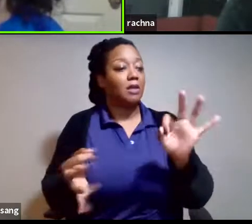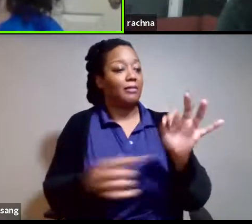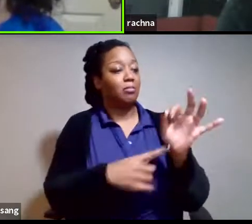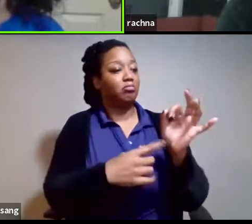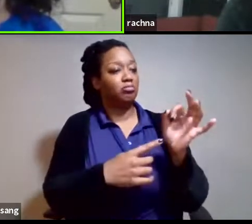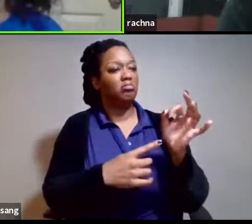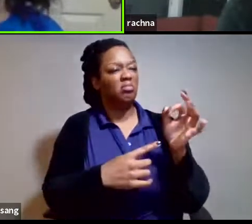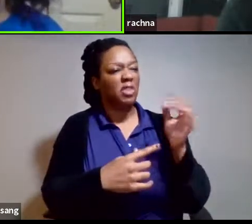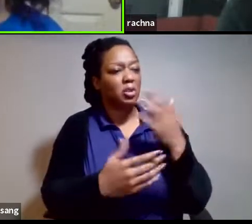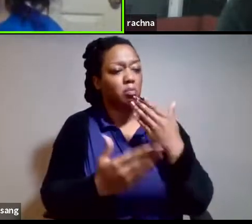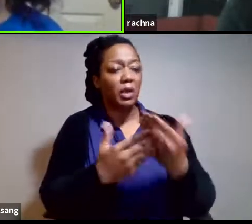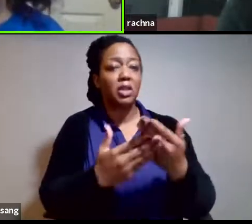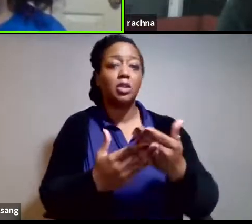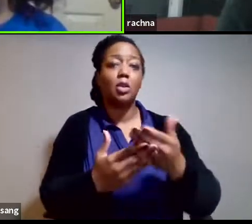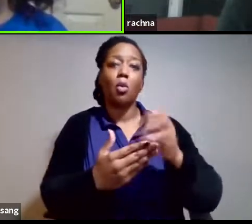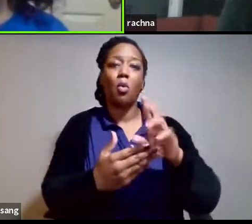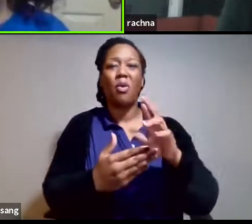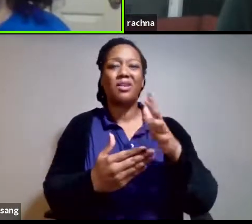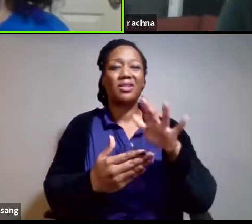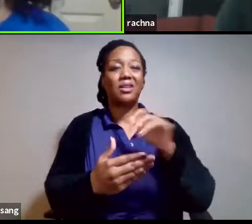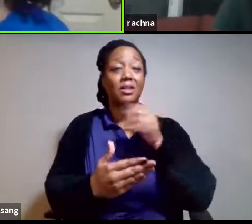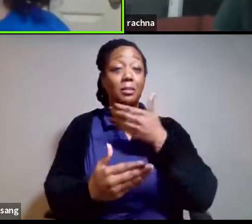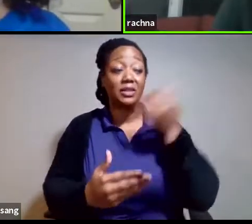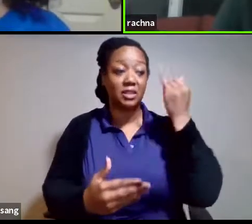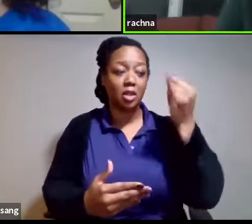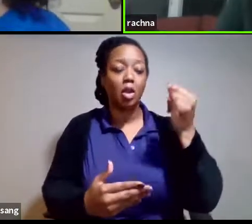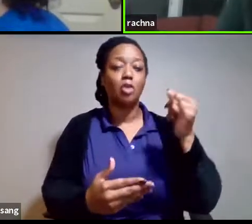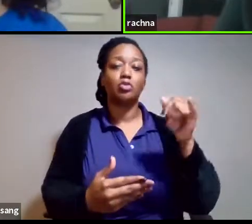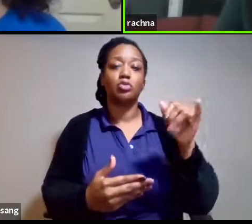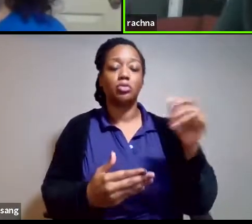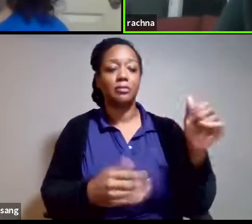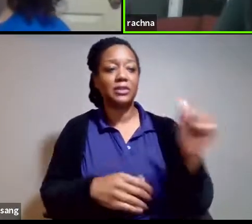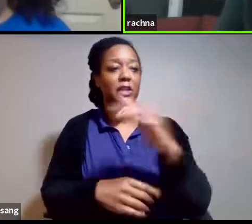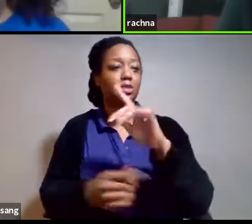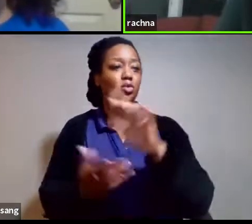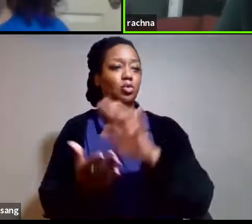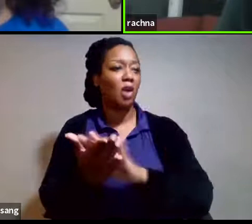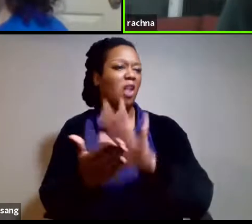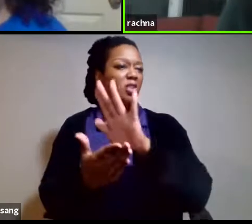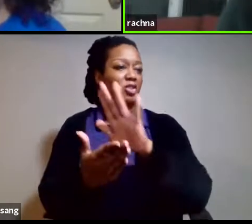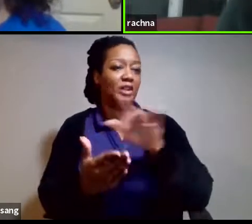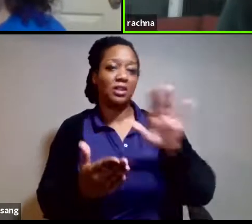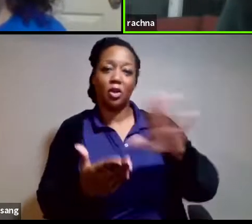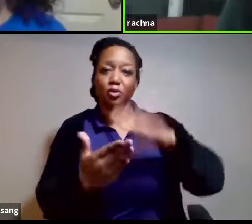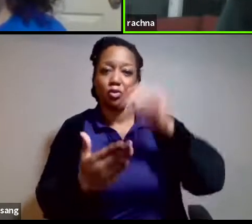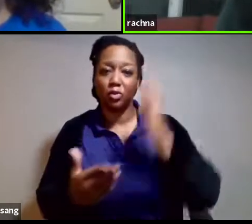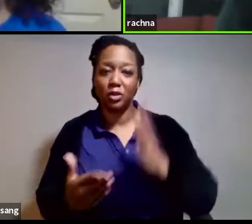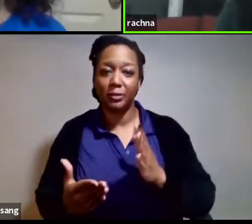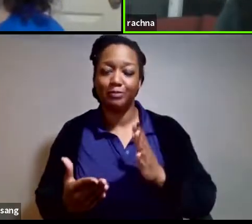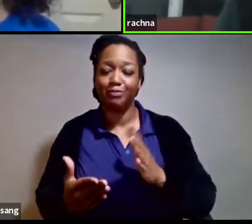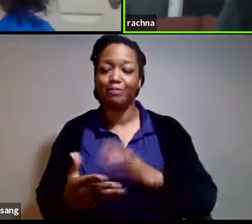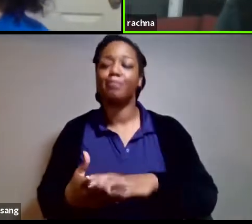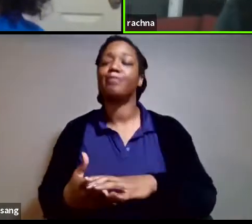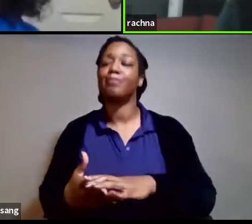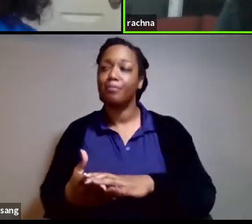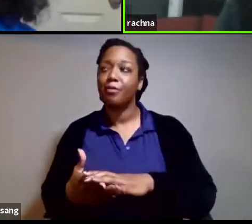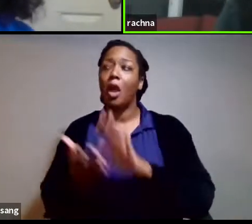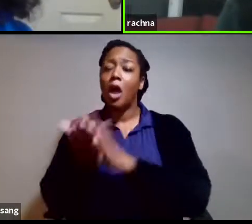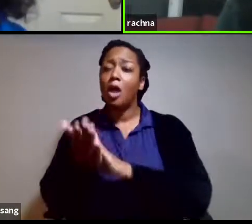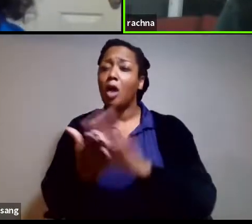the right fit for their student? Yeah. mean, the thing with college, it's about workload